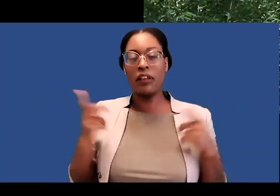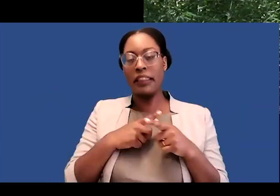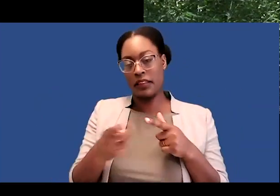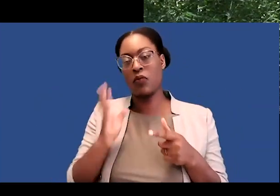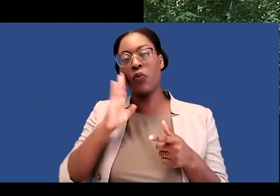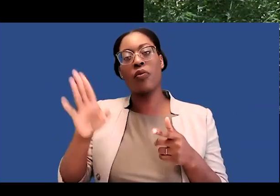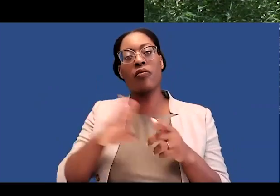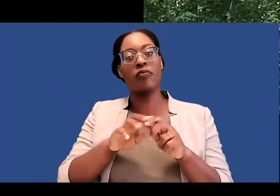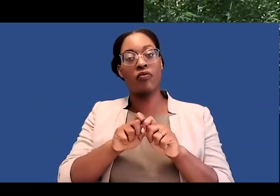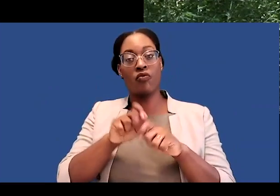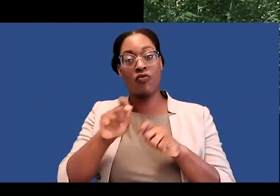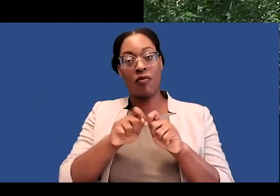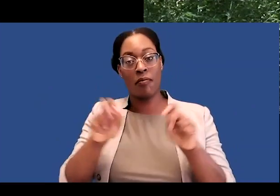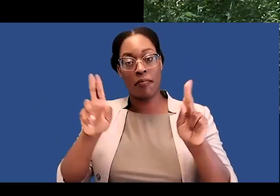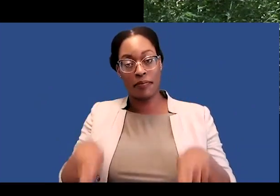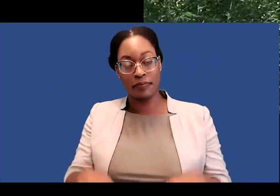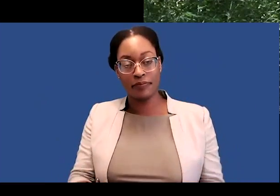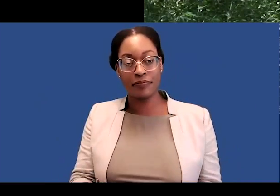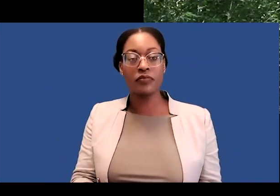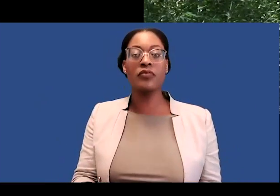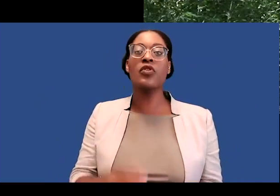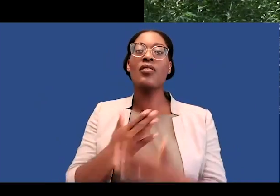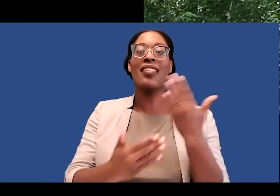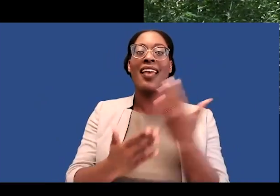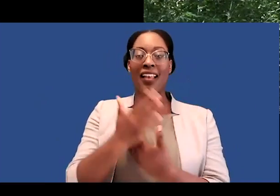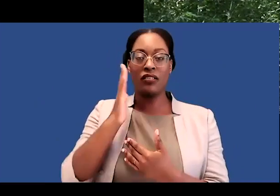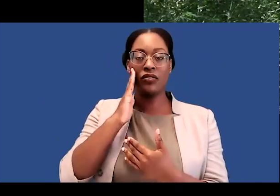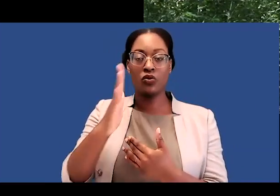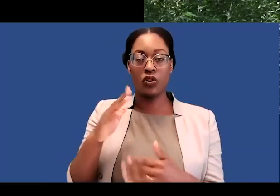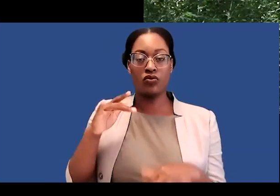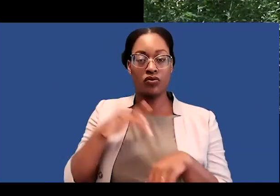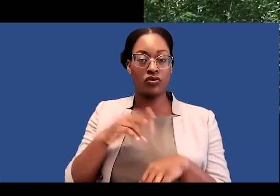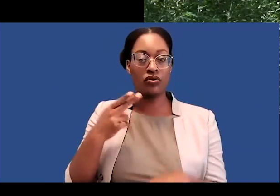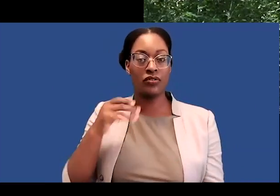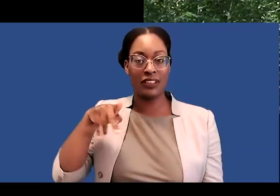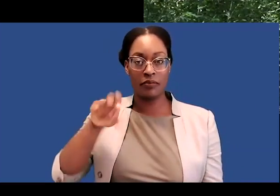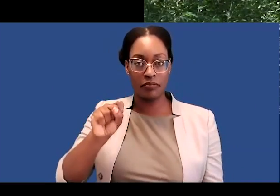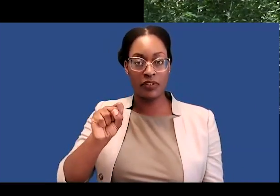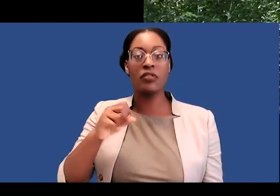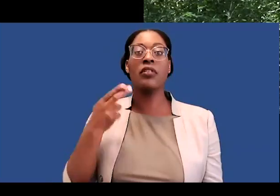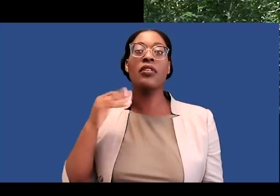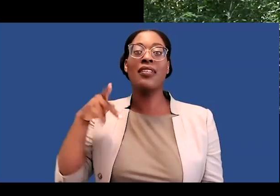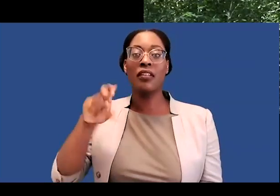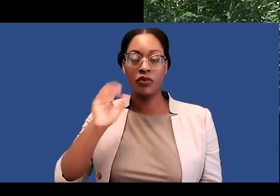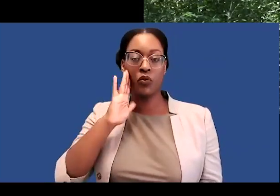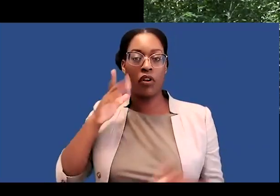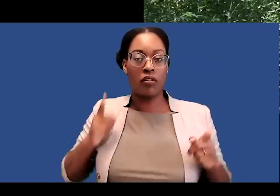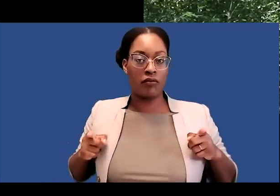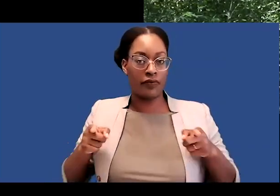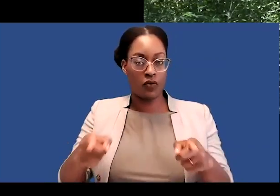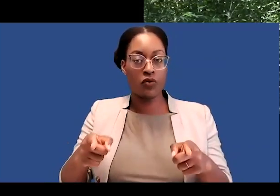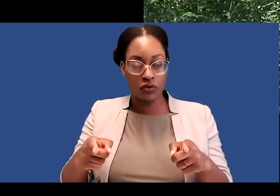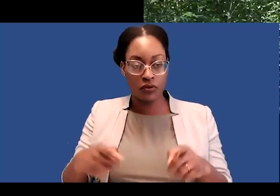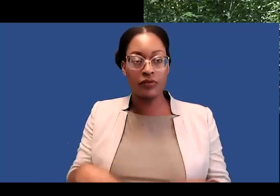practice. So bring the hands onto the hips, press the hips forward, lift the chest, drop the head